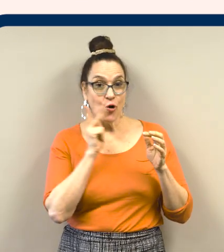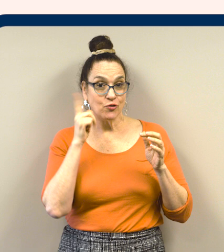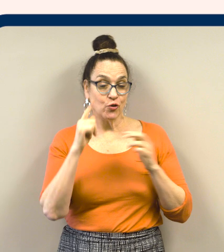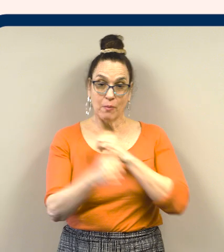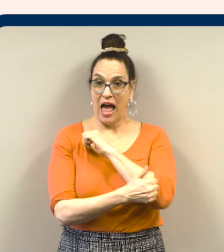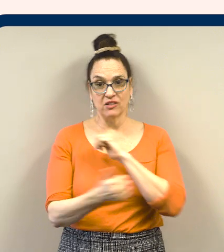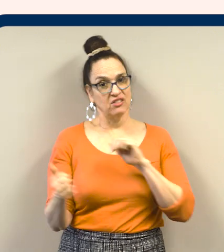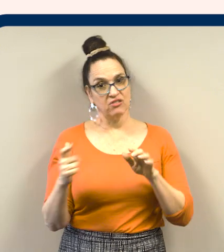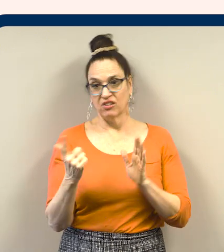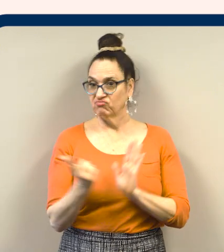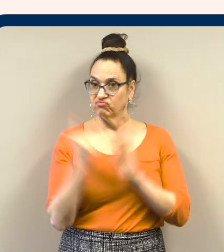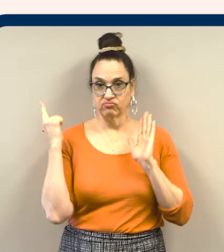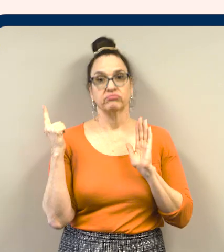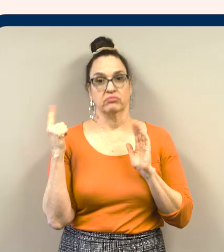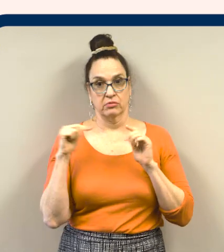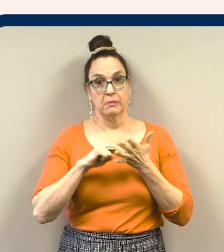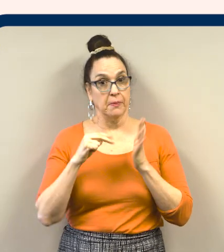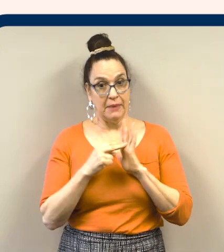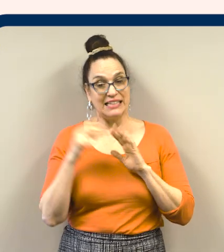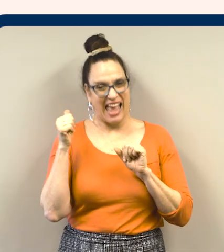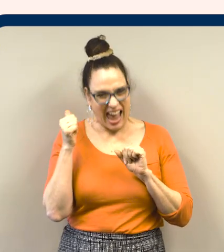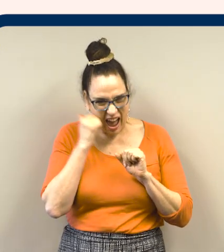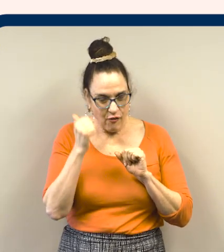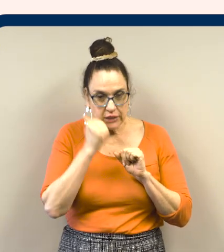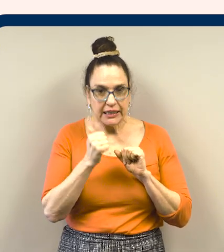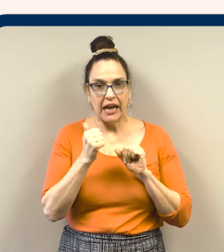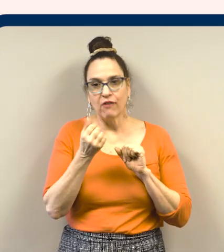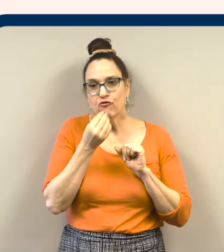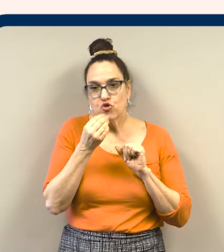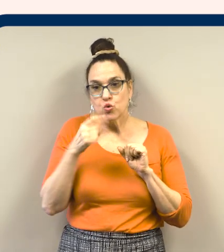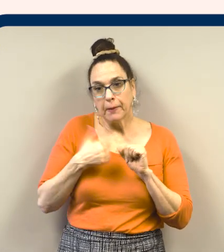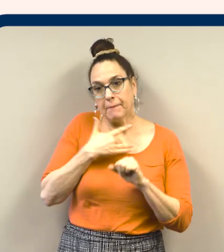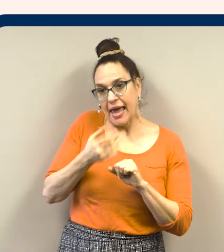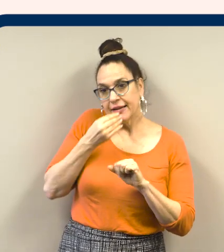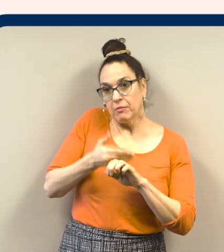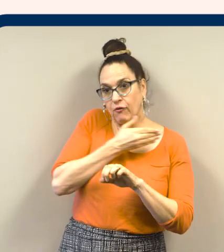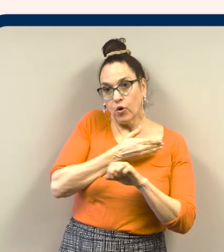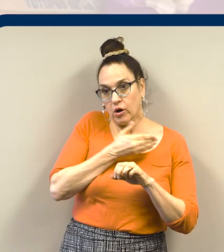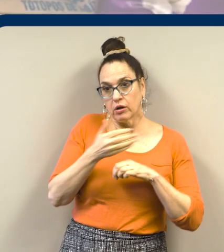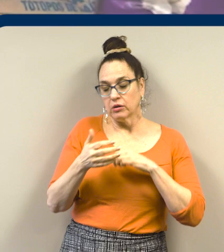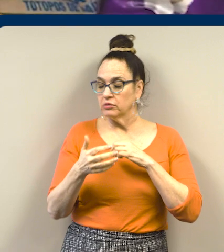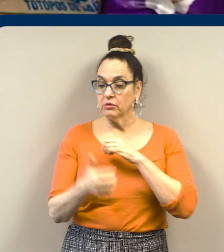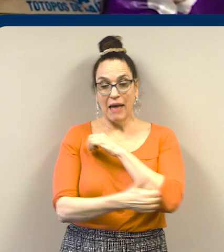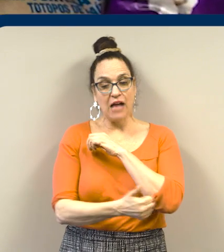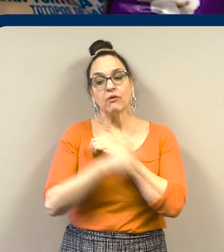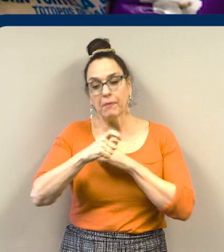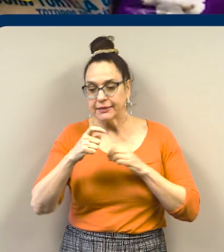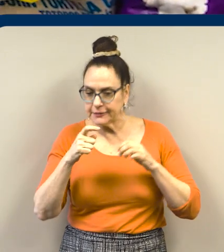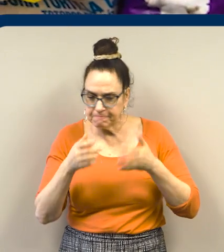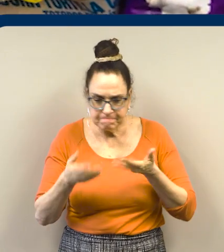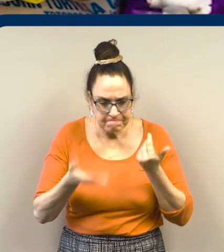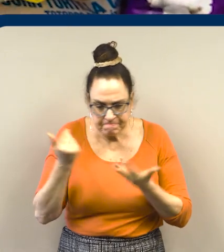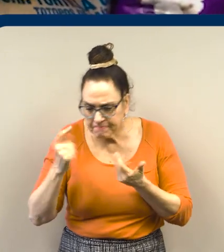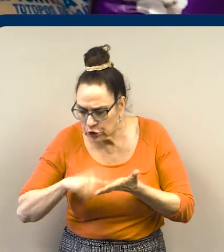forbidden. This means that many everyday foods must be checked carefully before consumption. When purchasing